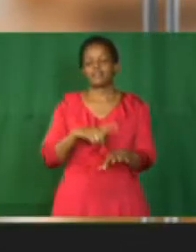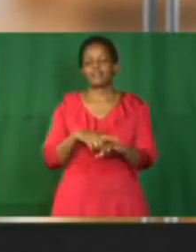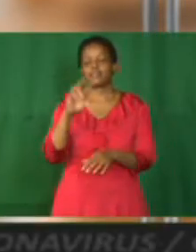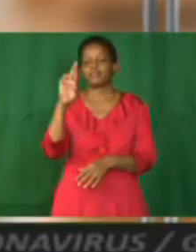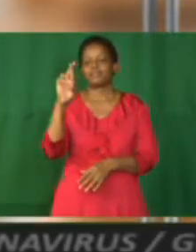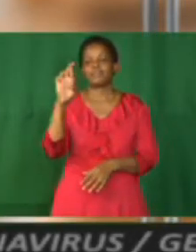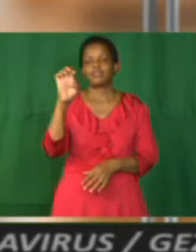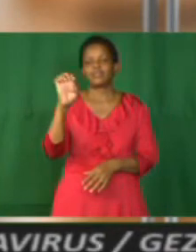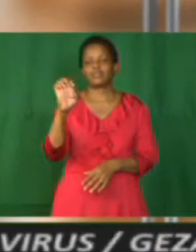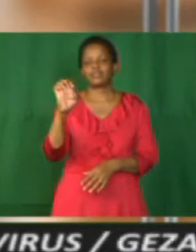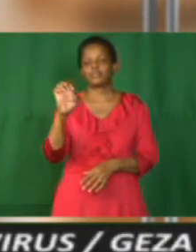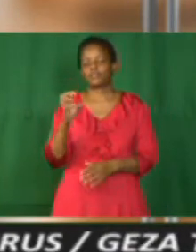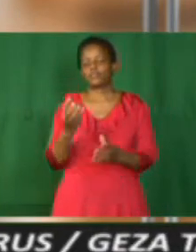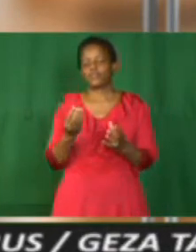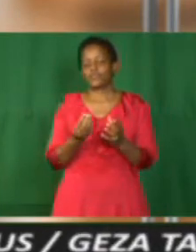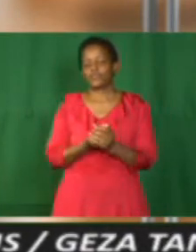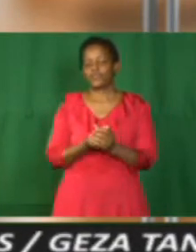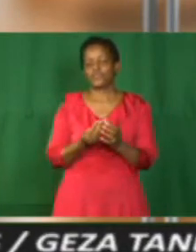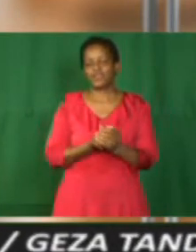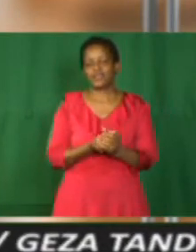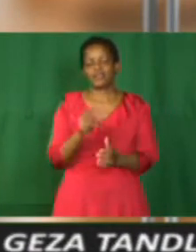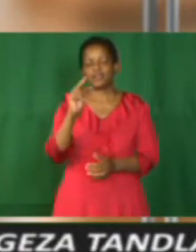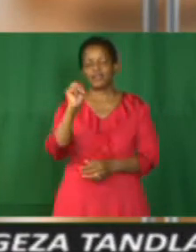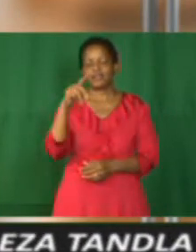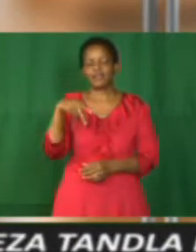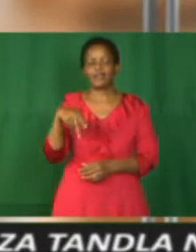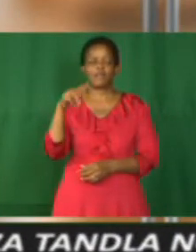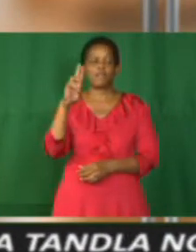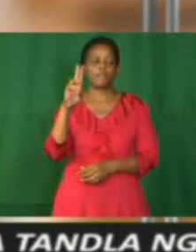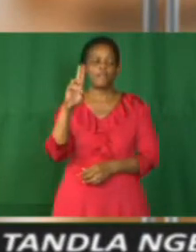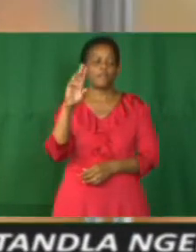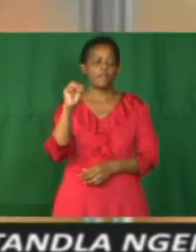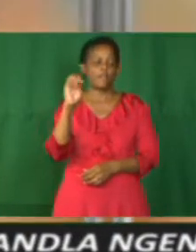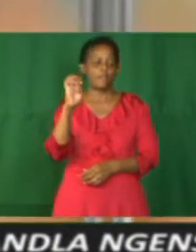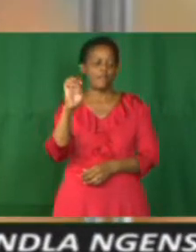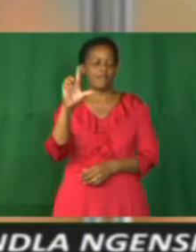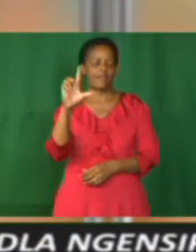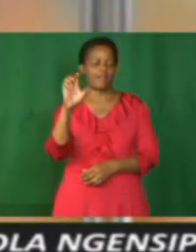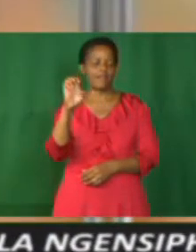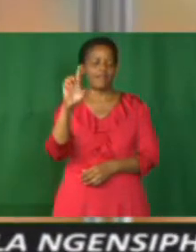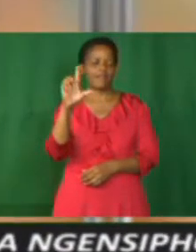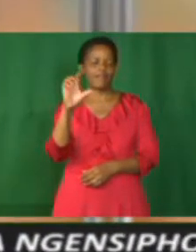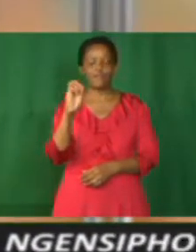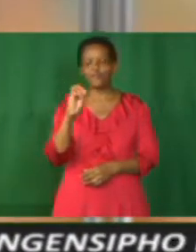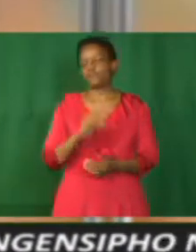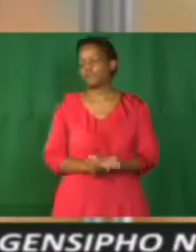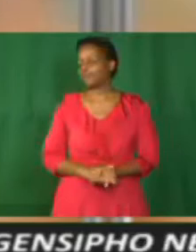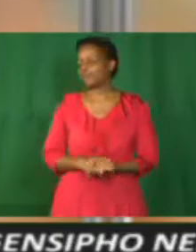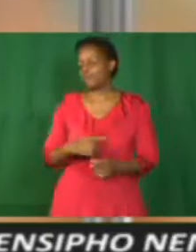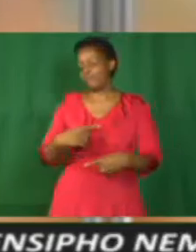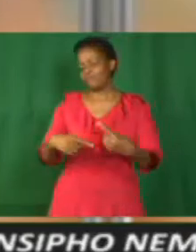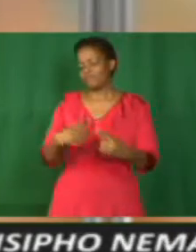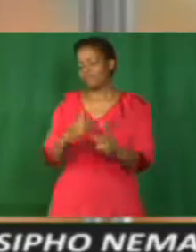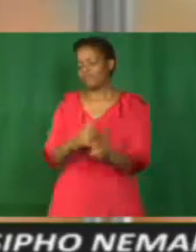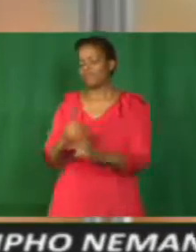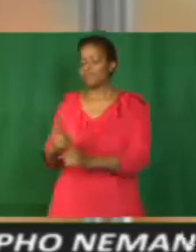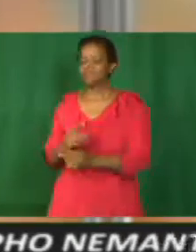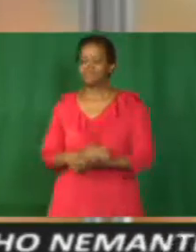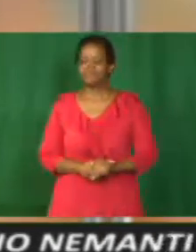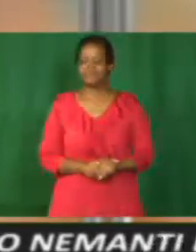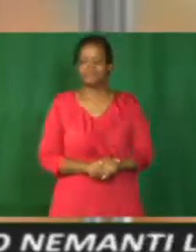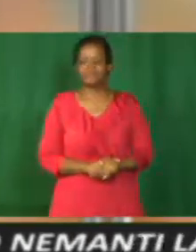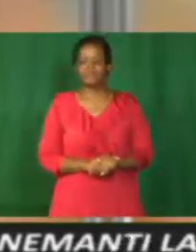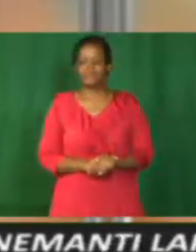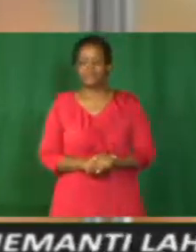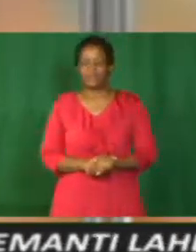education. Mbumelelo. I got it right this time. You got it right this time. All right, please continue with your lesson. Okay, so we were